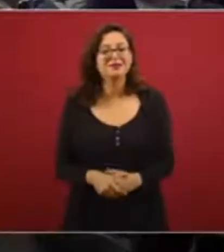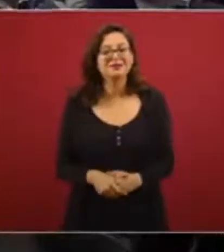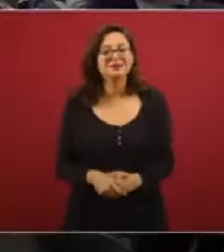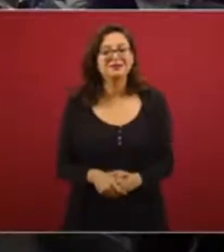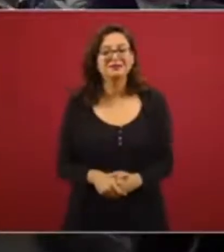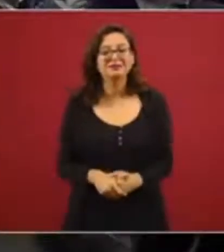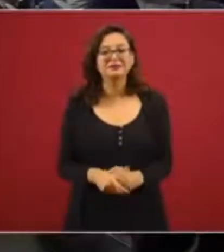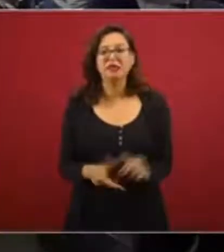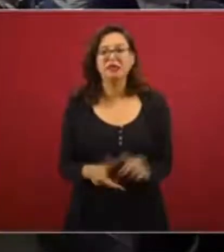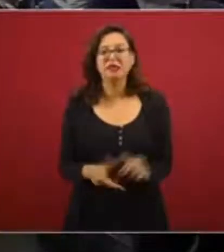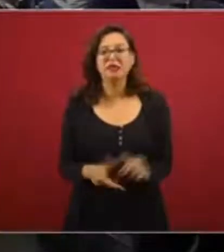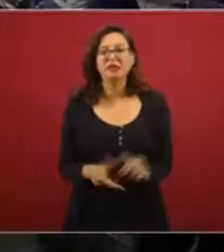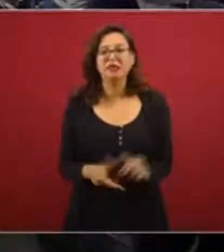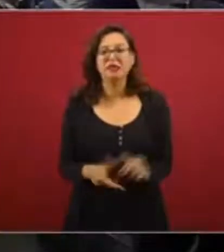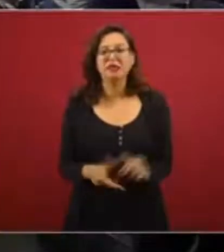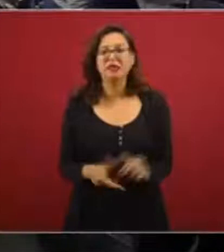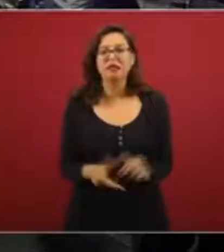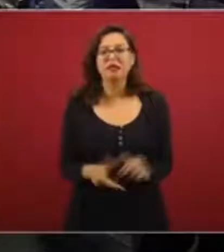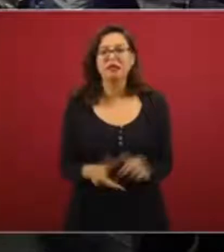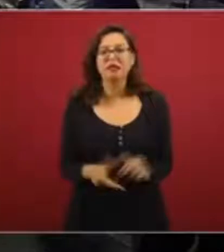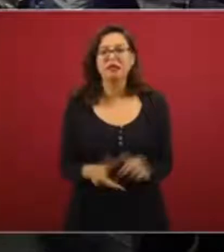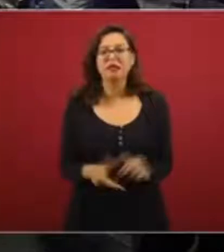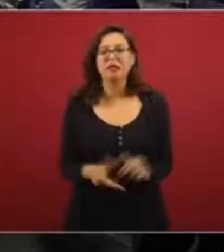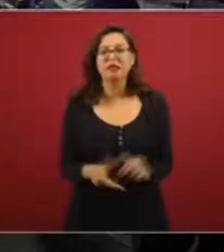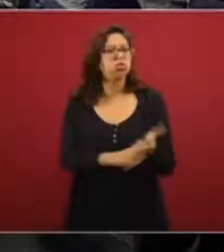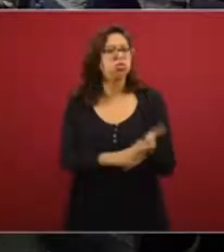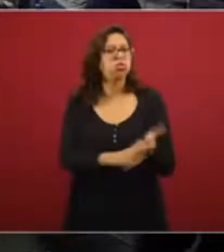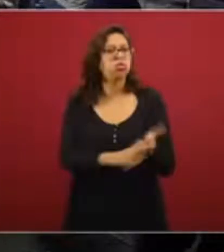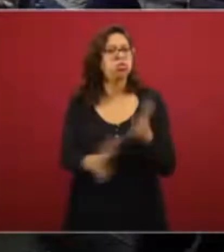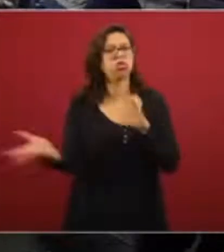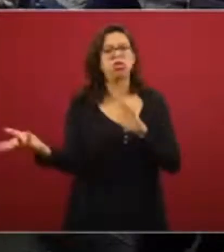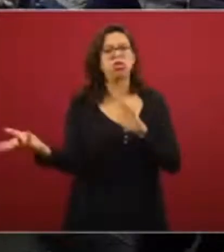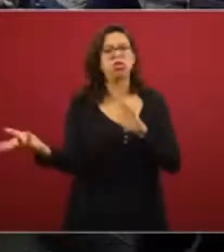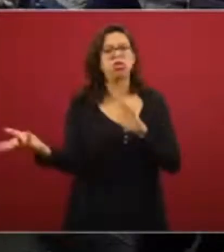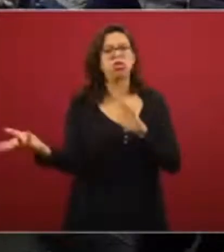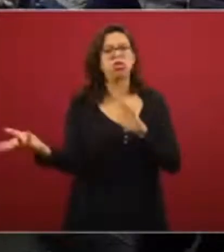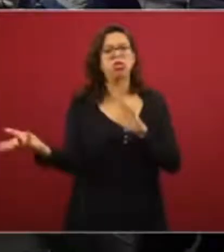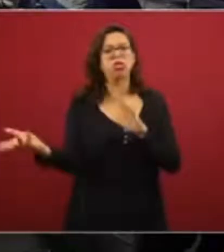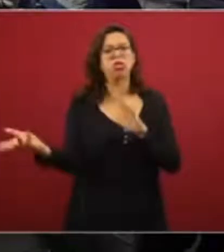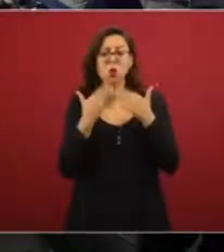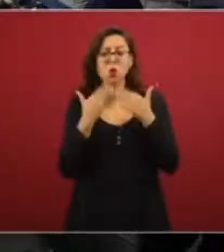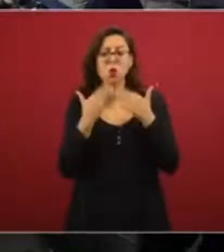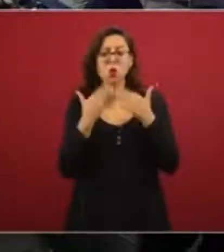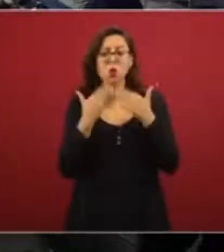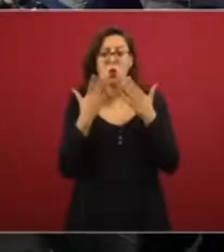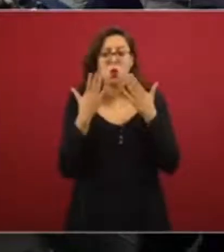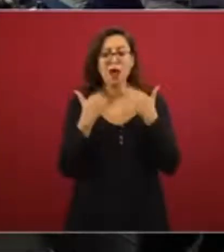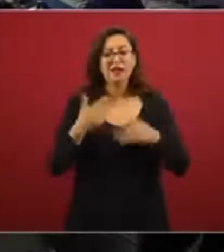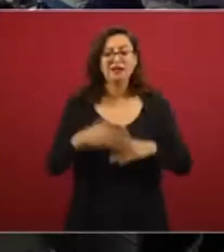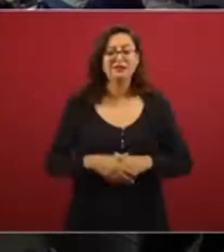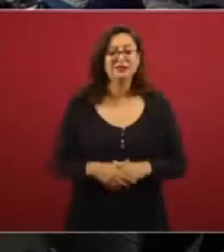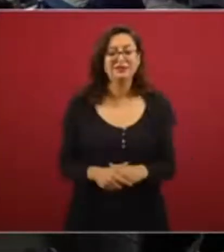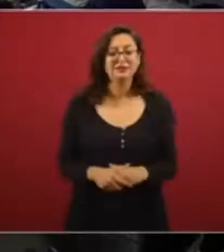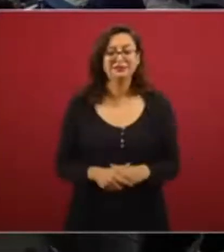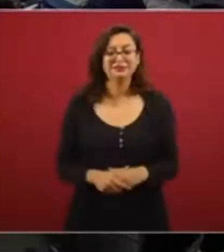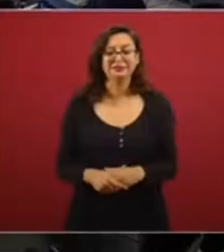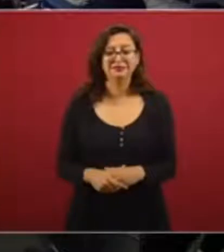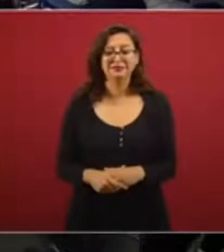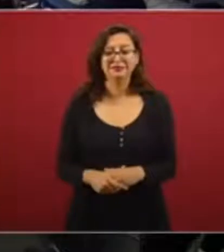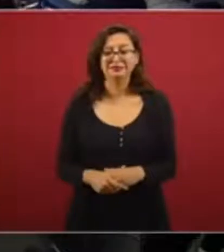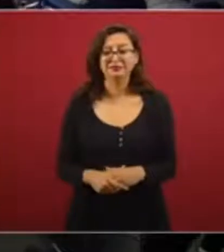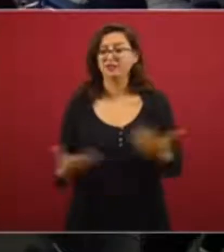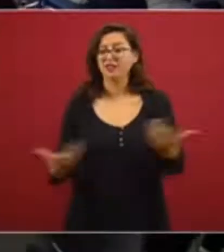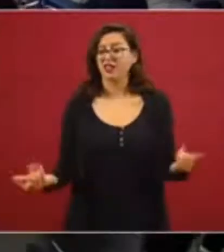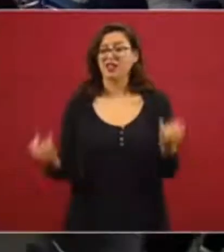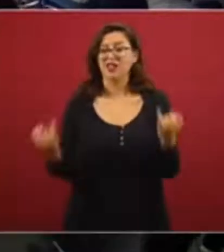no hay inseguridad, no hay there is no insecurity, violencia, no violence, y así